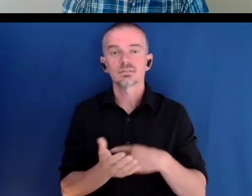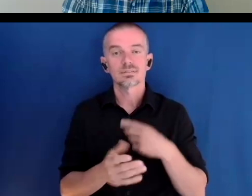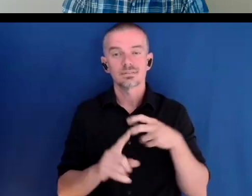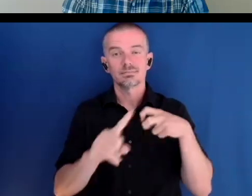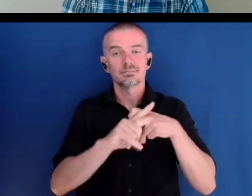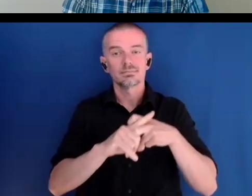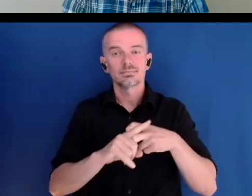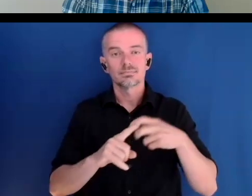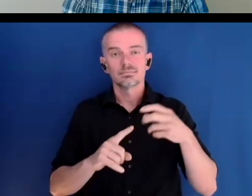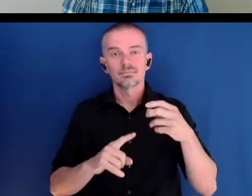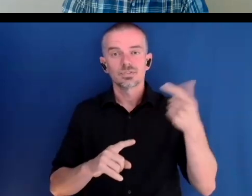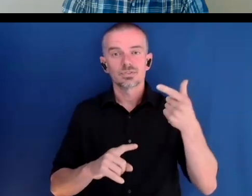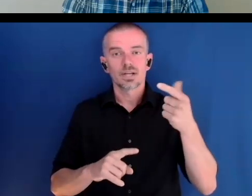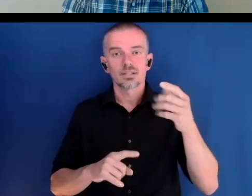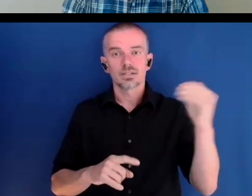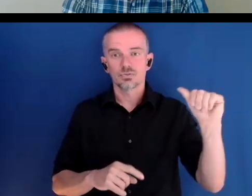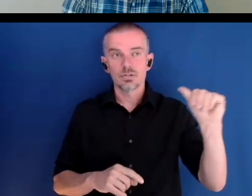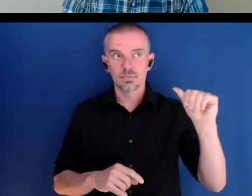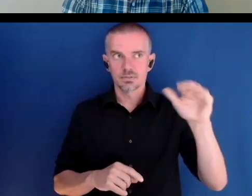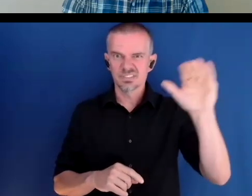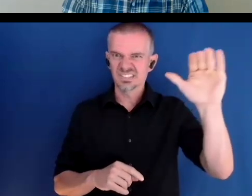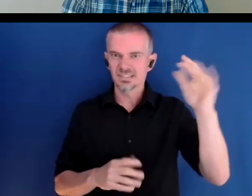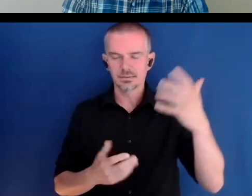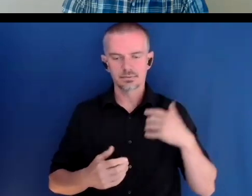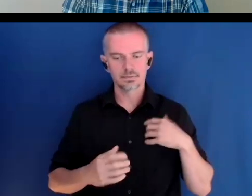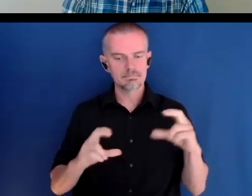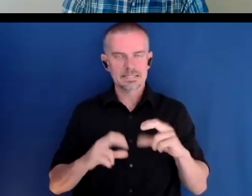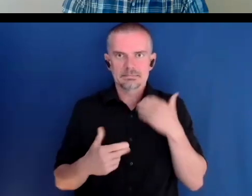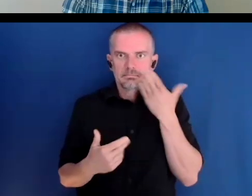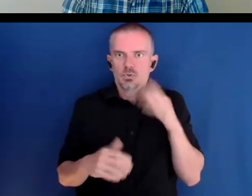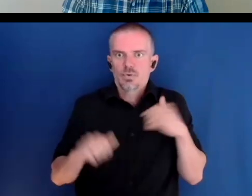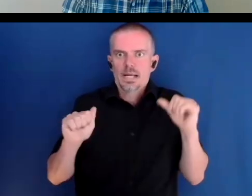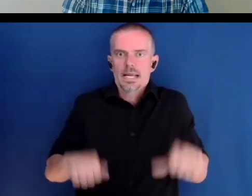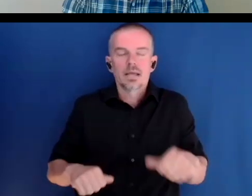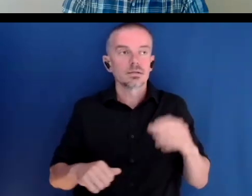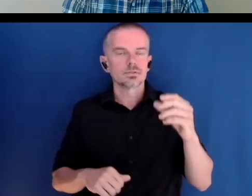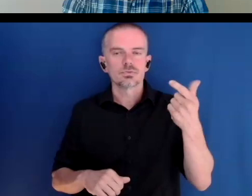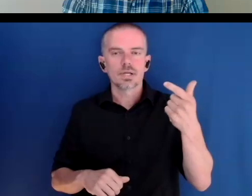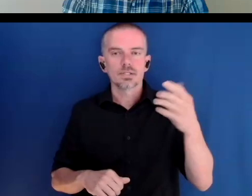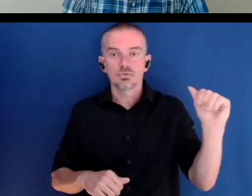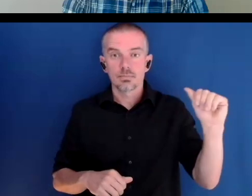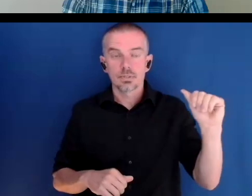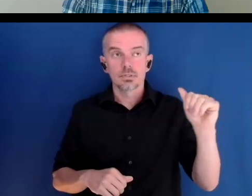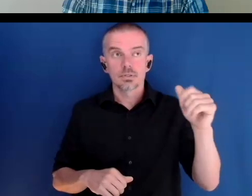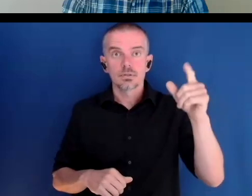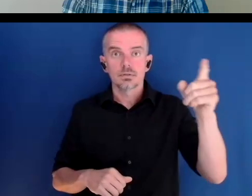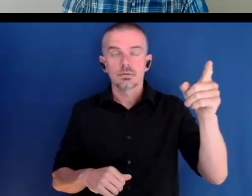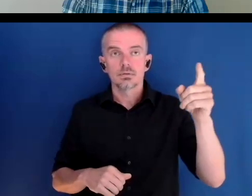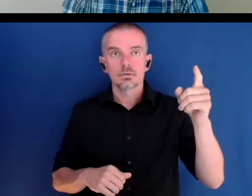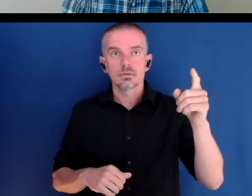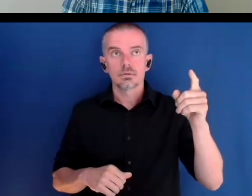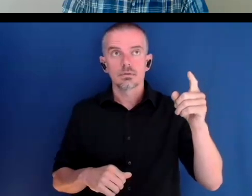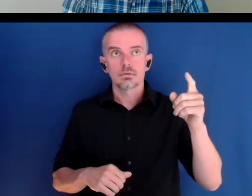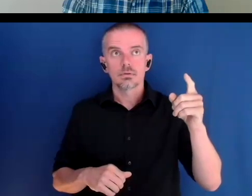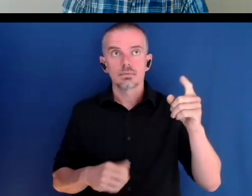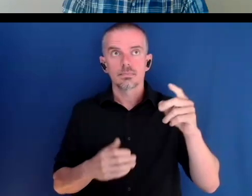agreements early on if match is an issue, because grants and agreements can be, program does not